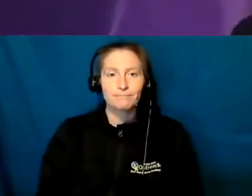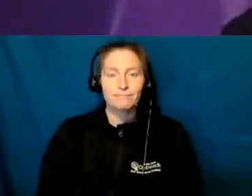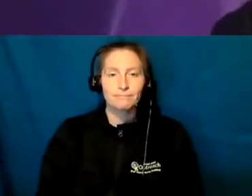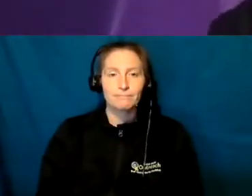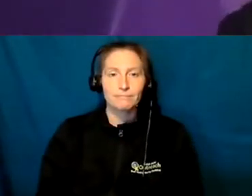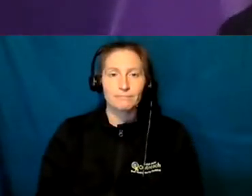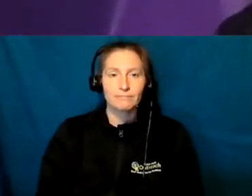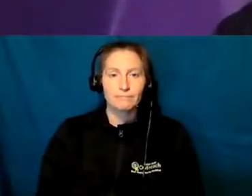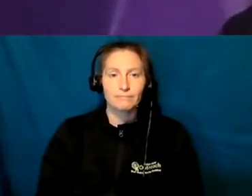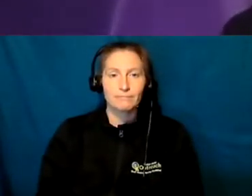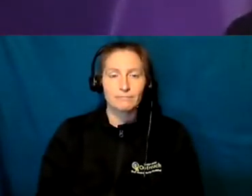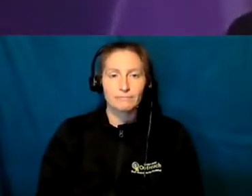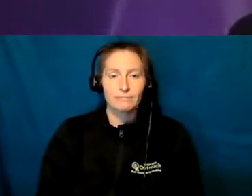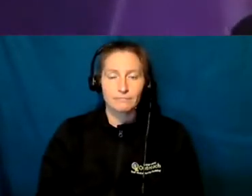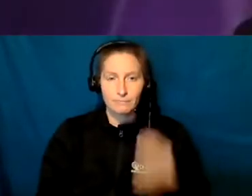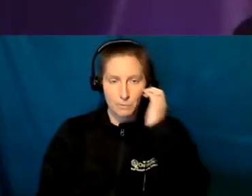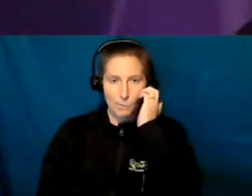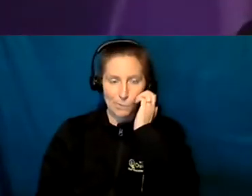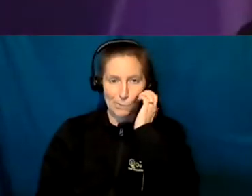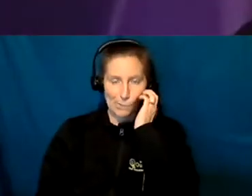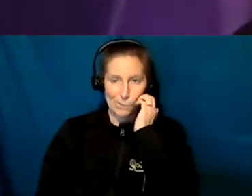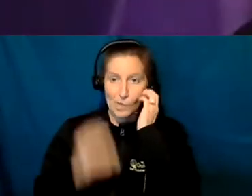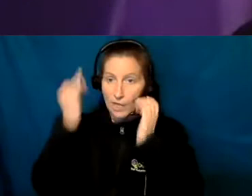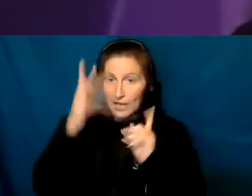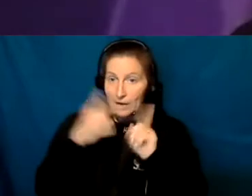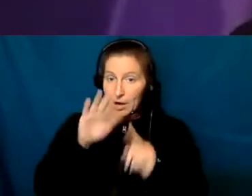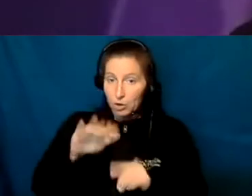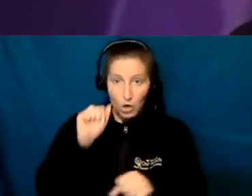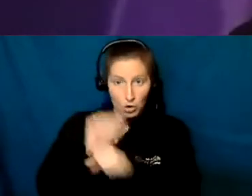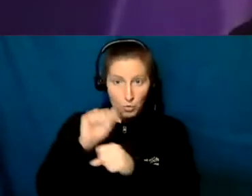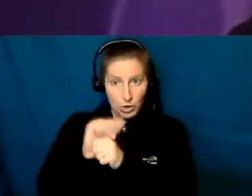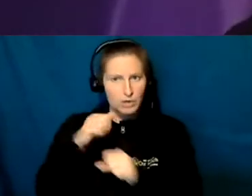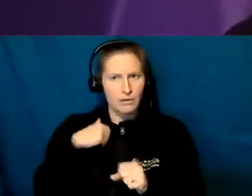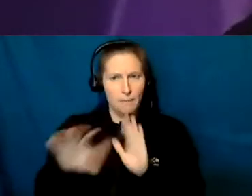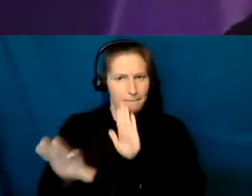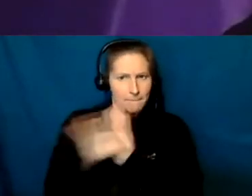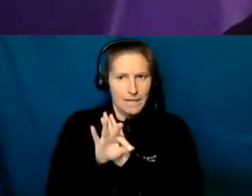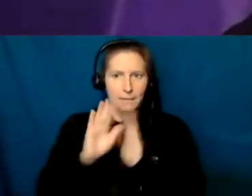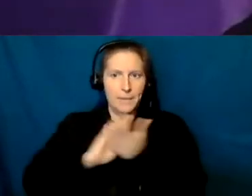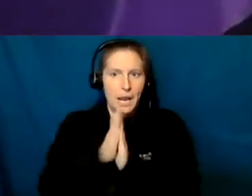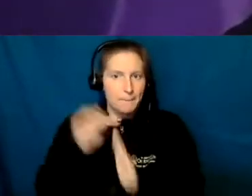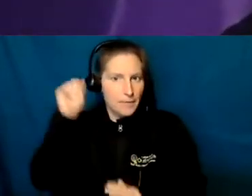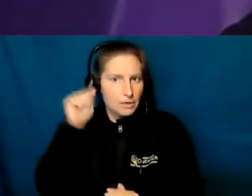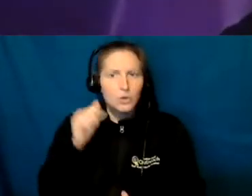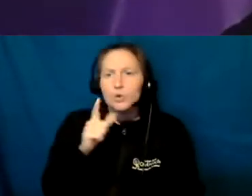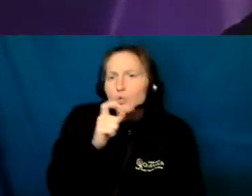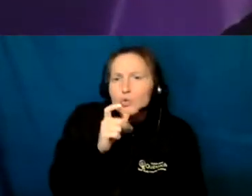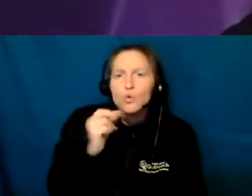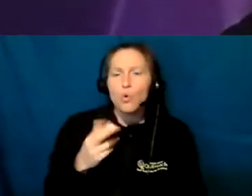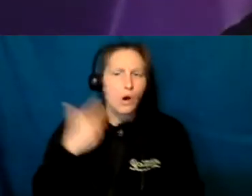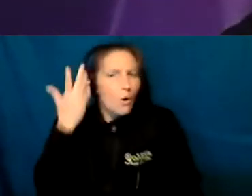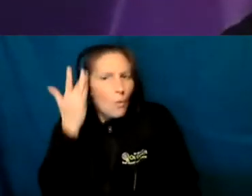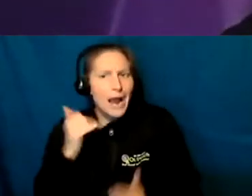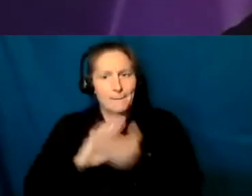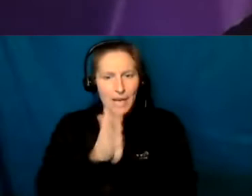So in considering your career choice of audiology, what or who was your inspiration to become interested in